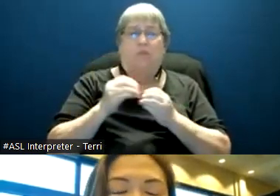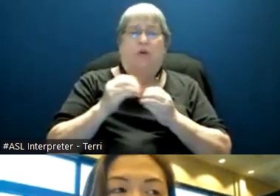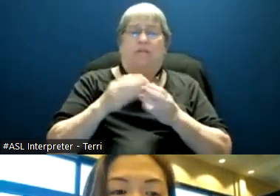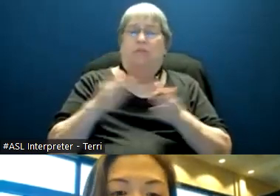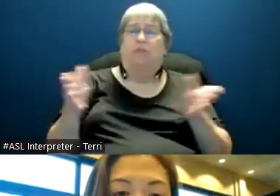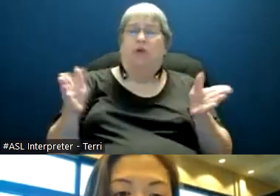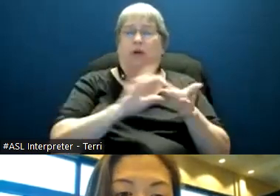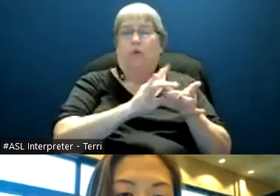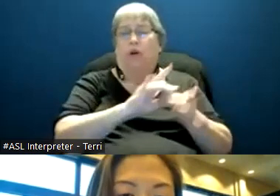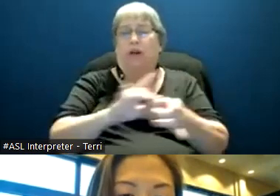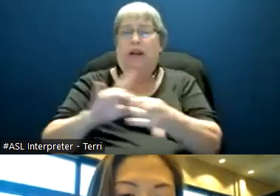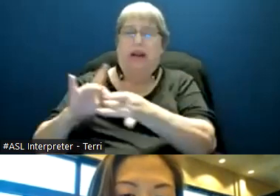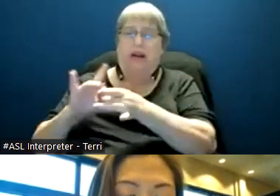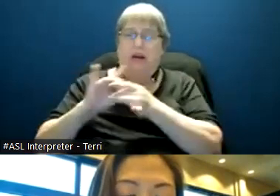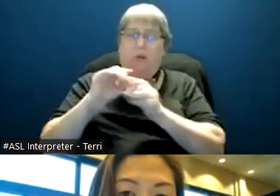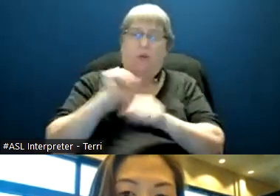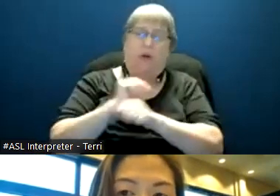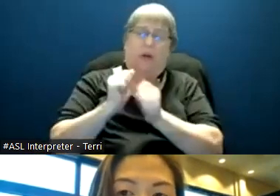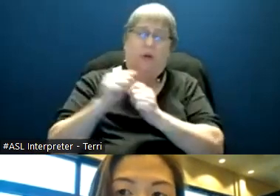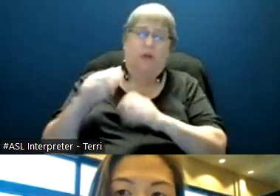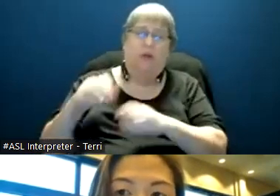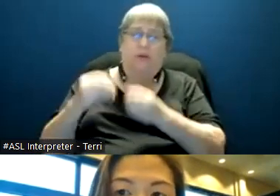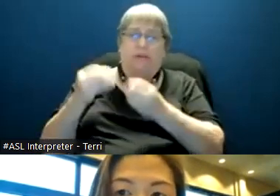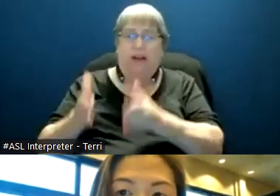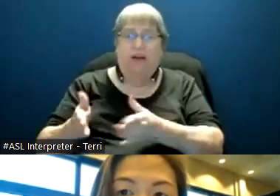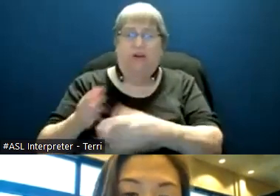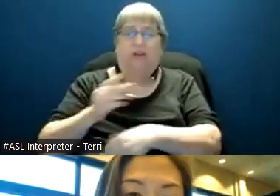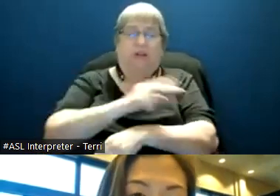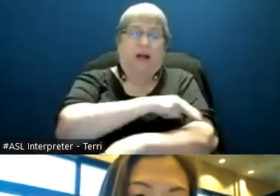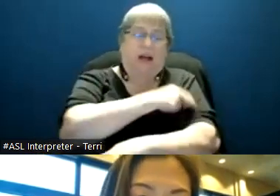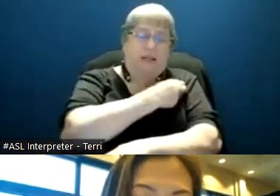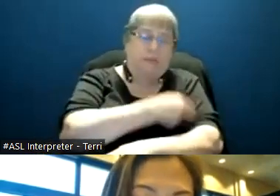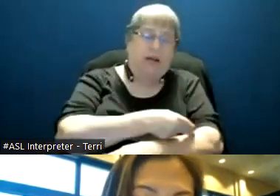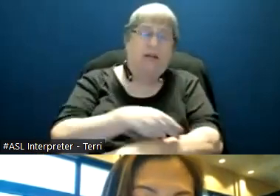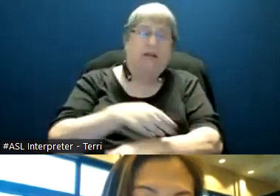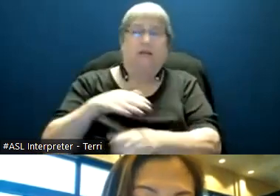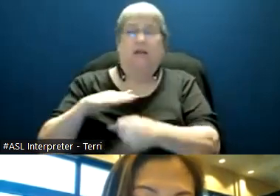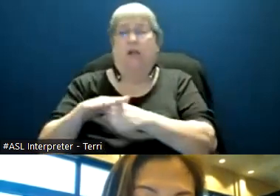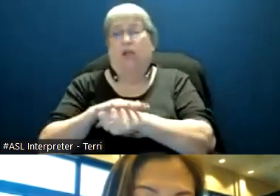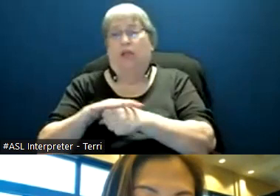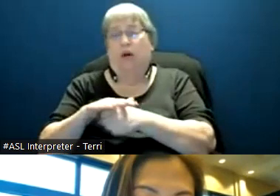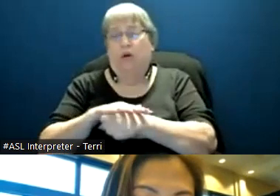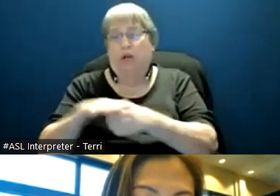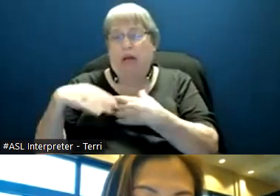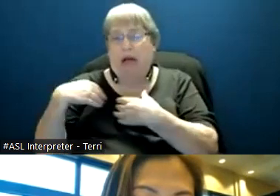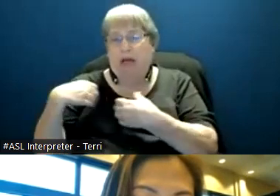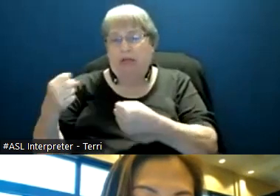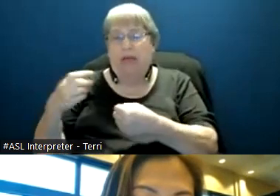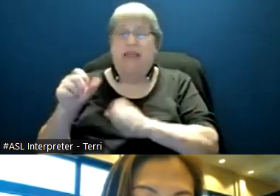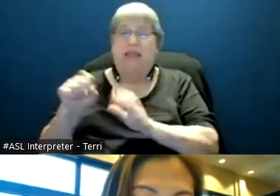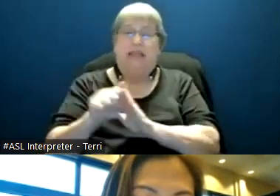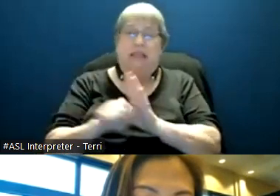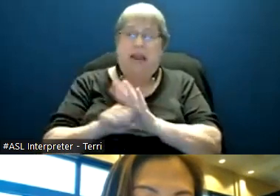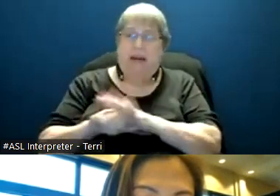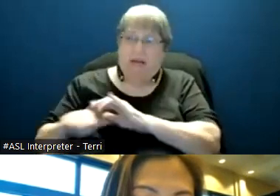with providers, hospitals, local public health, and the state that uses consistent